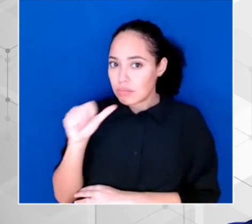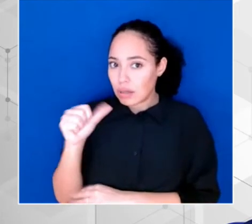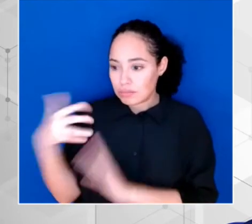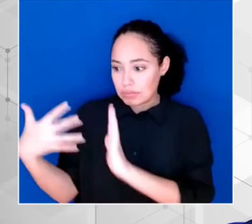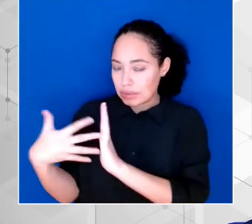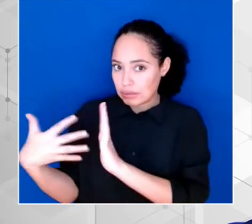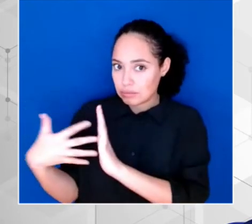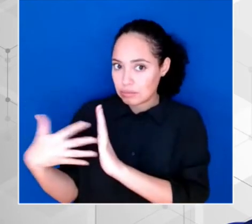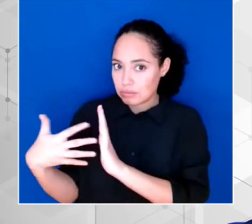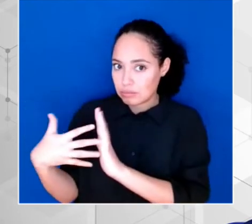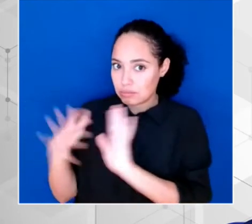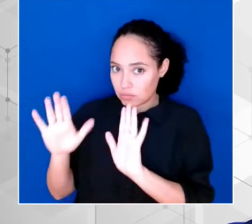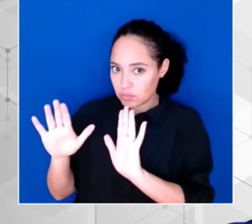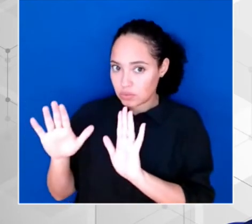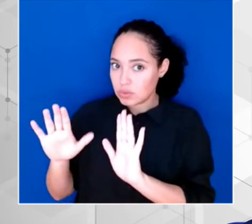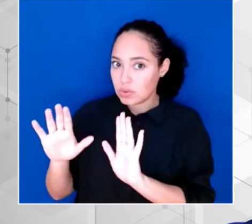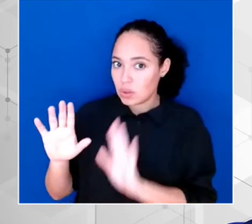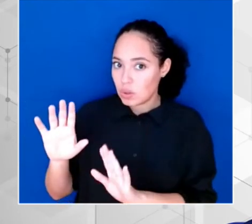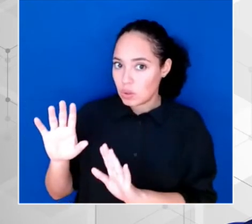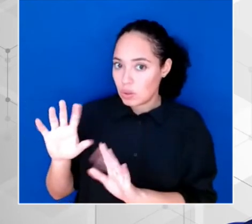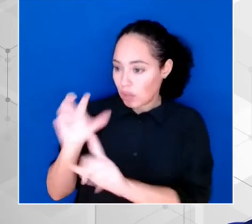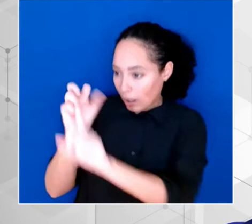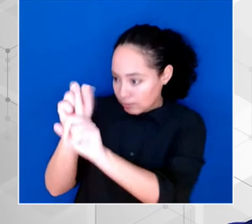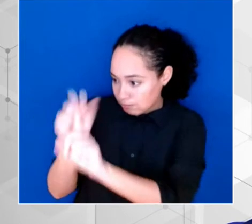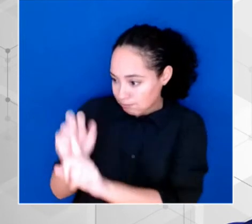report itself, and